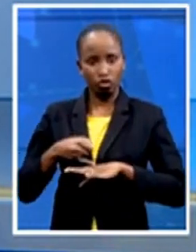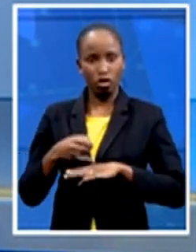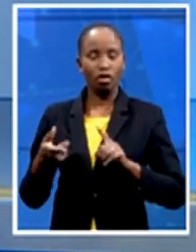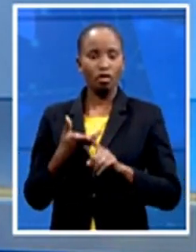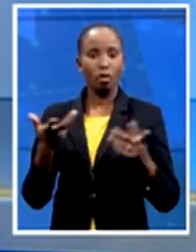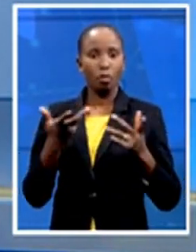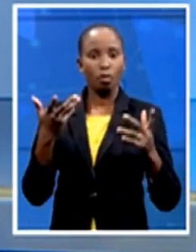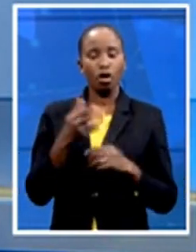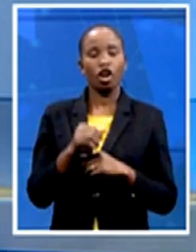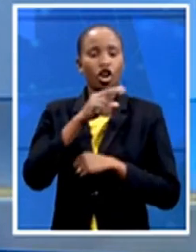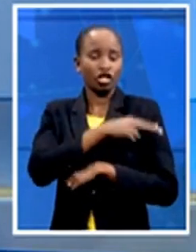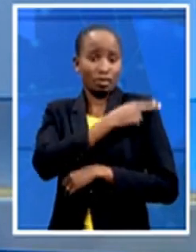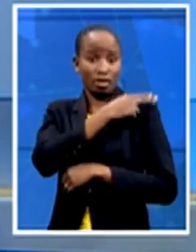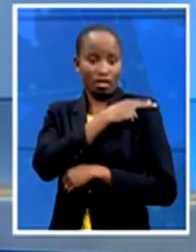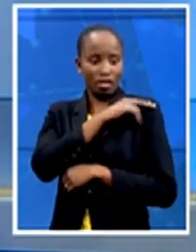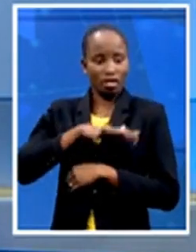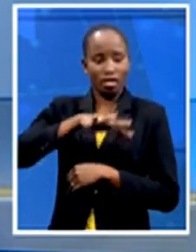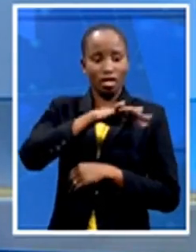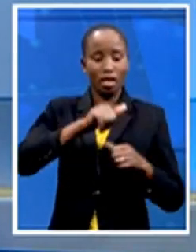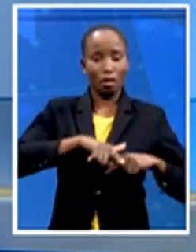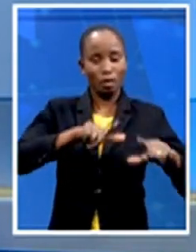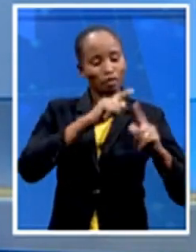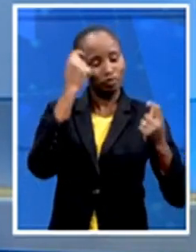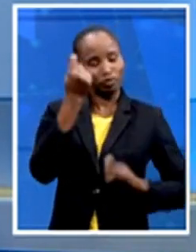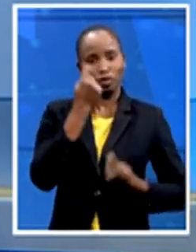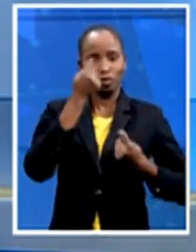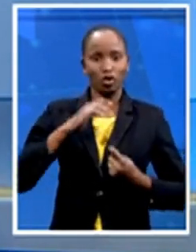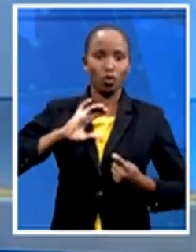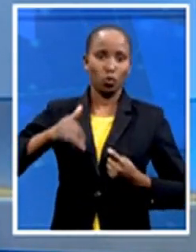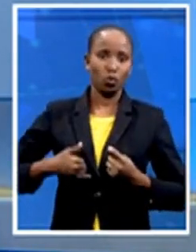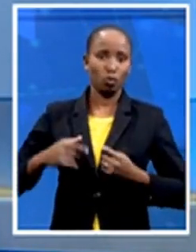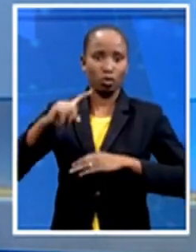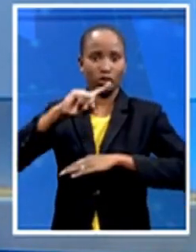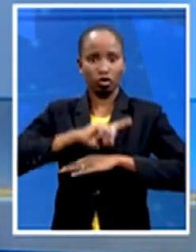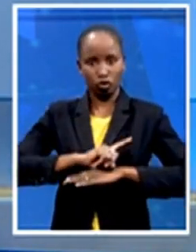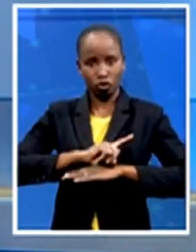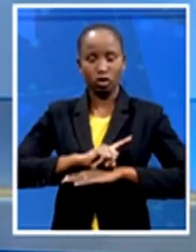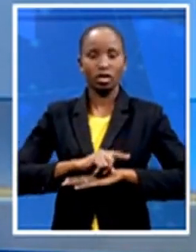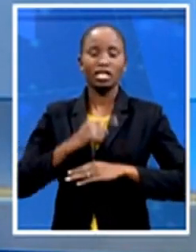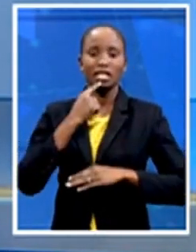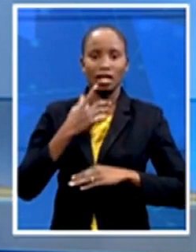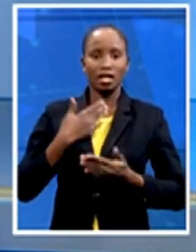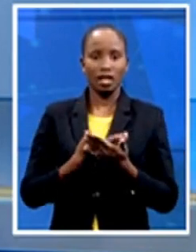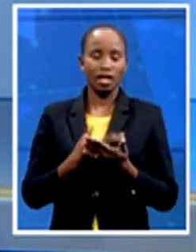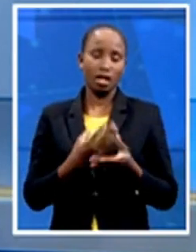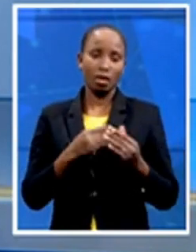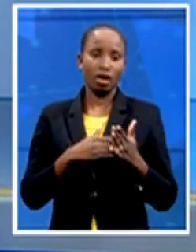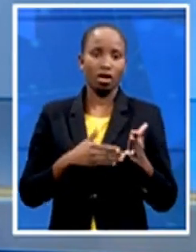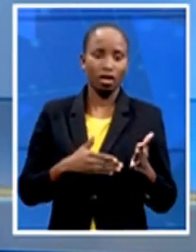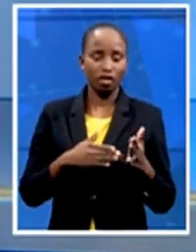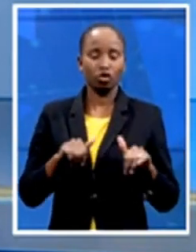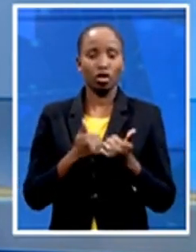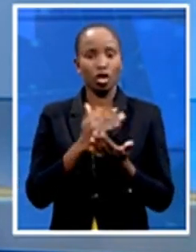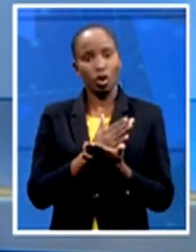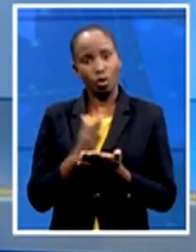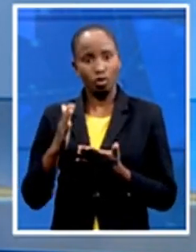department's campaign to get rid of surgical backlogs in the province. The program started at the beginning of August with several surgeries